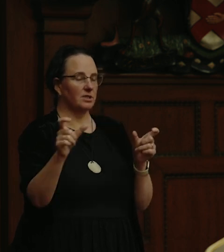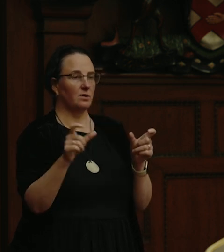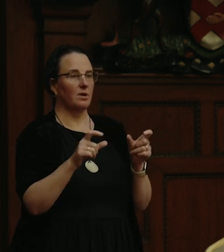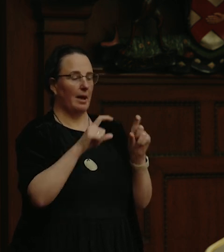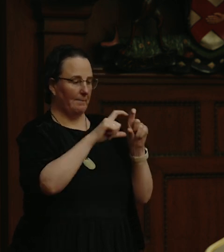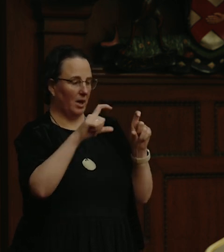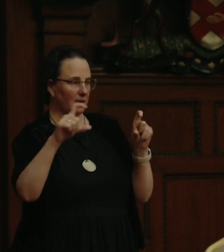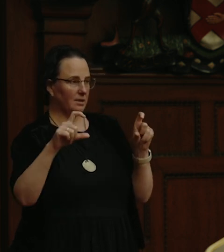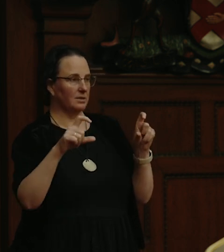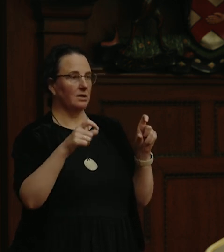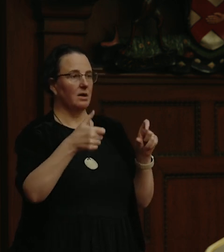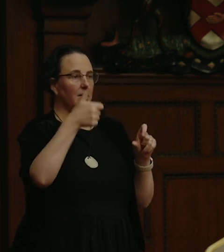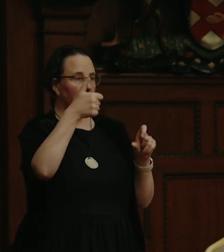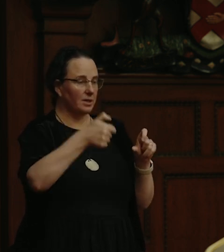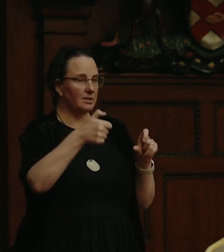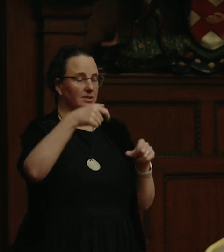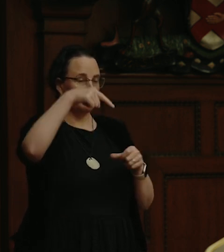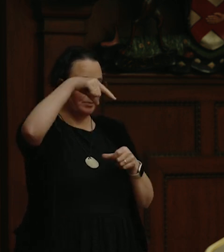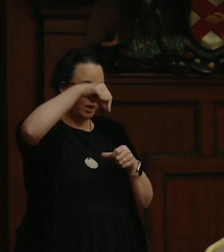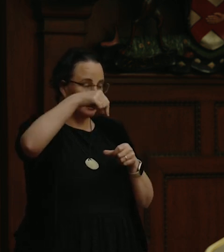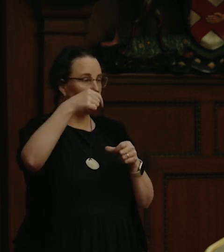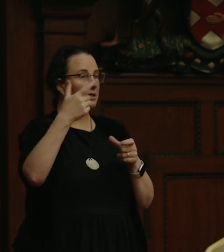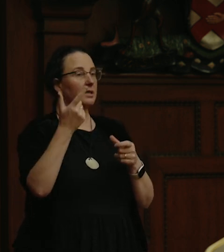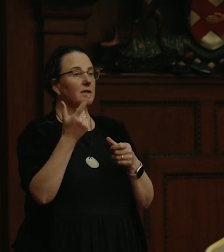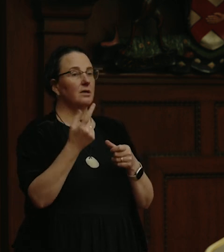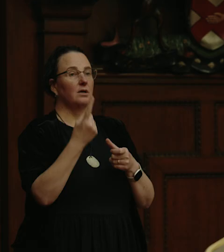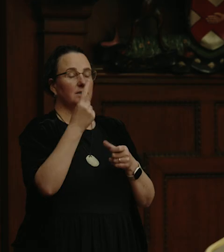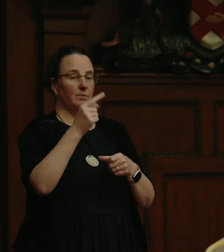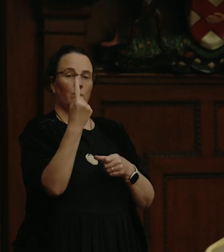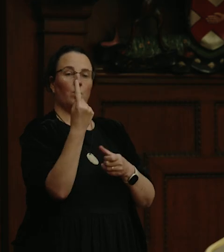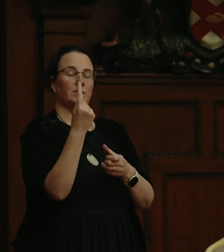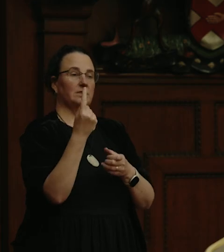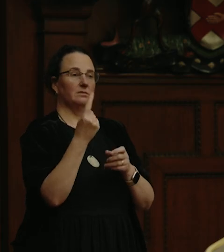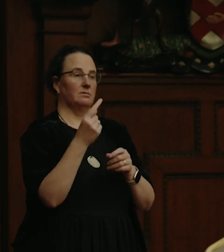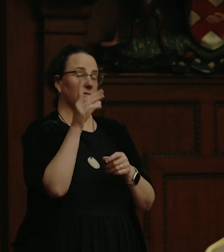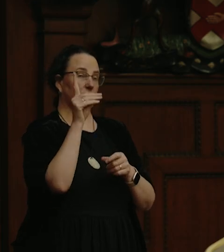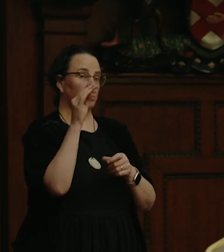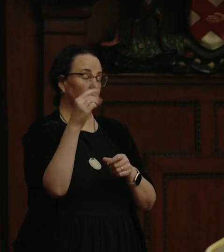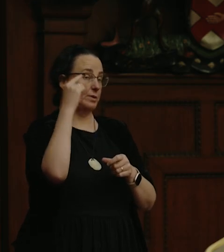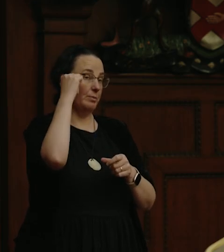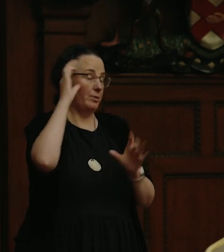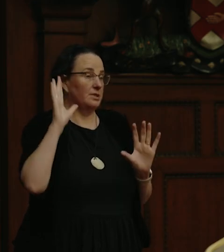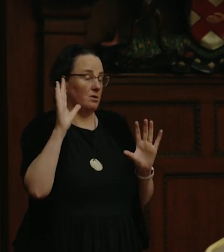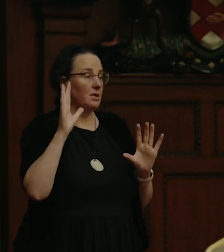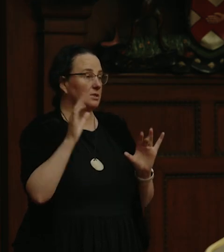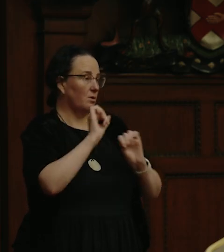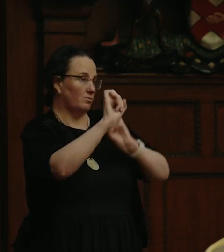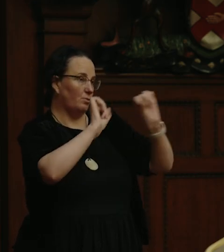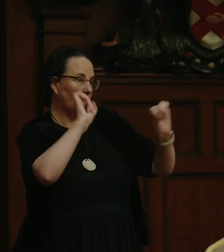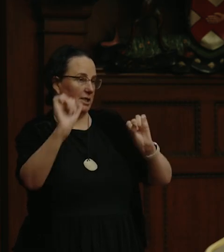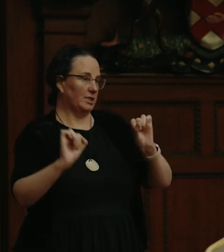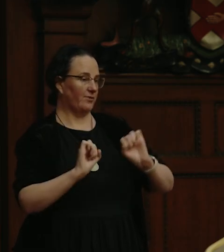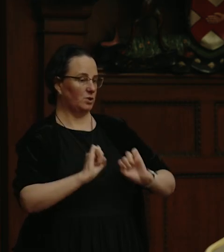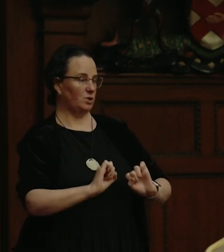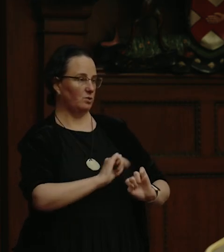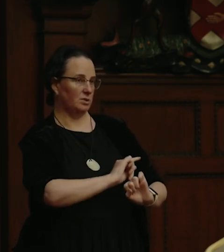So the High-Low has a press button, some of them have a squeezy button, some of them are single dose units, and it's just find what works as well.